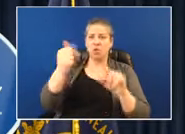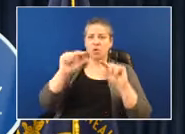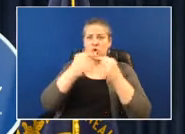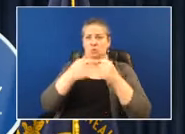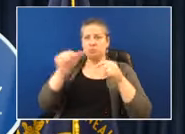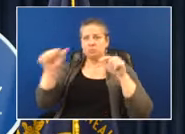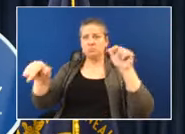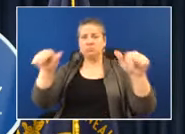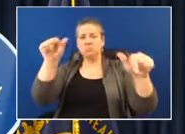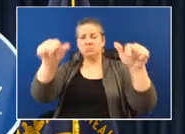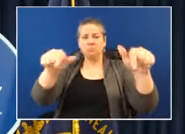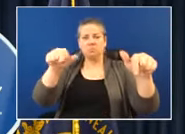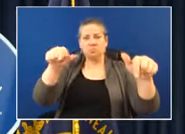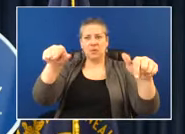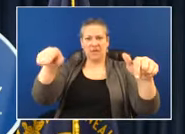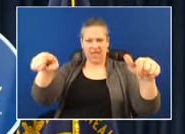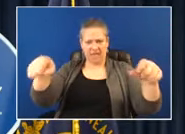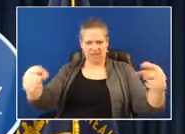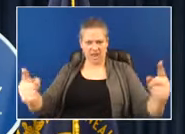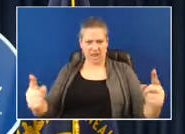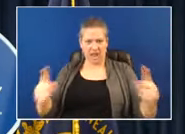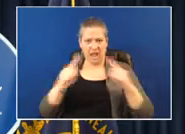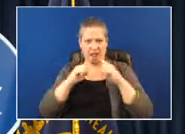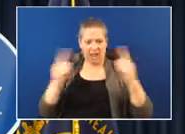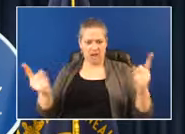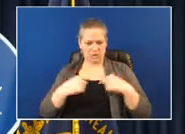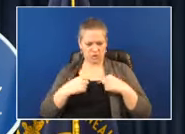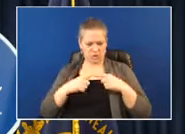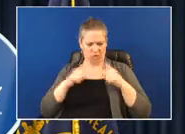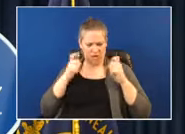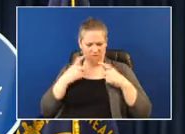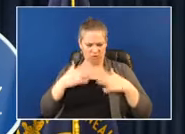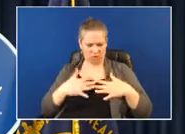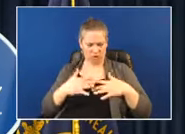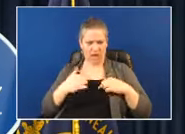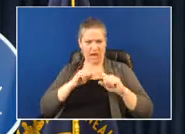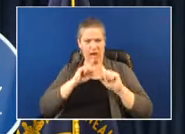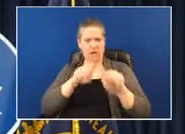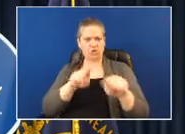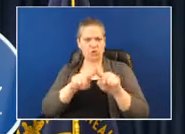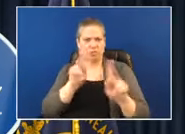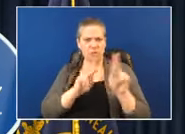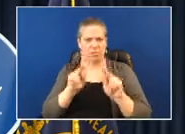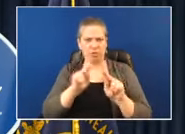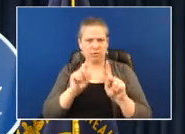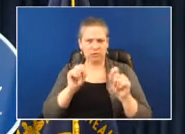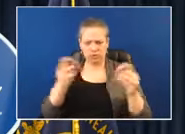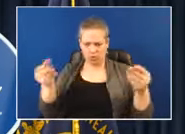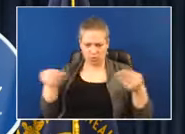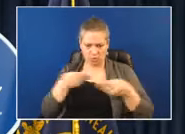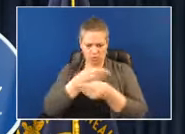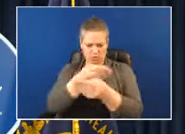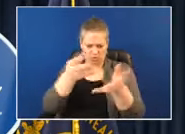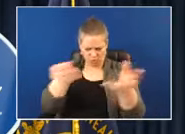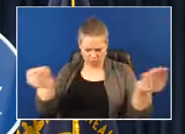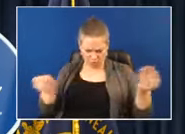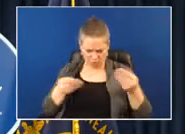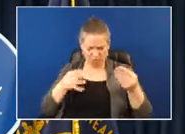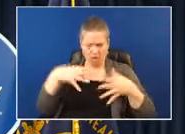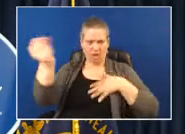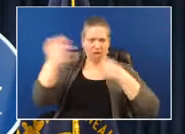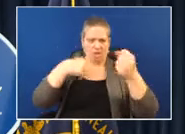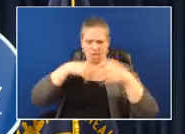to the governor, who is answerable to the people. So that is my constitutional law discussion of the